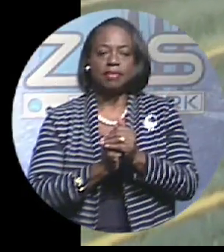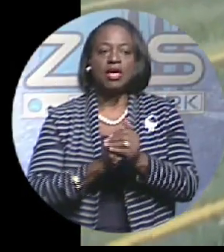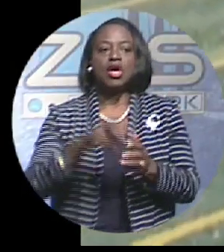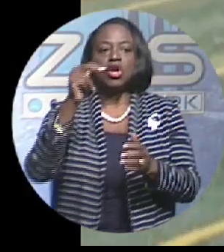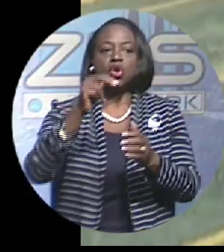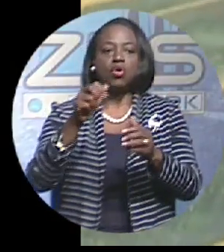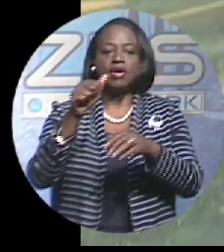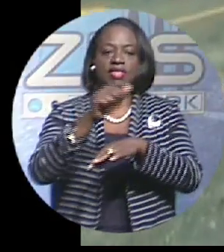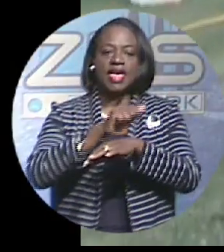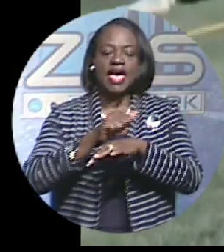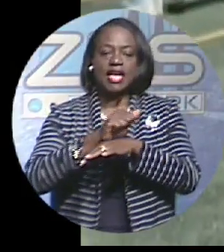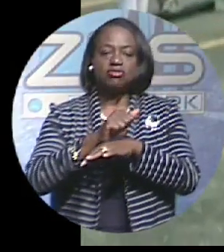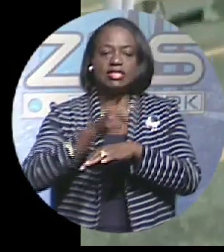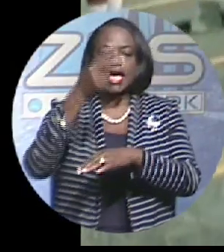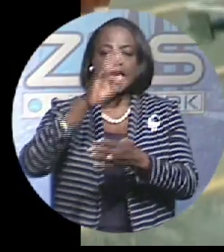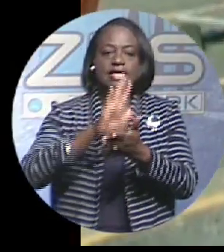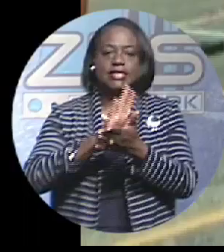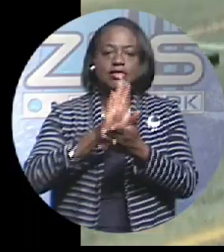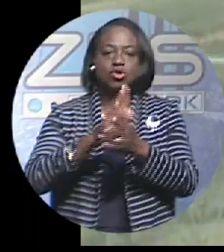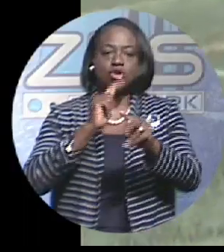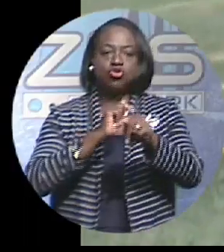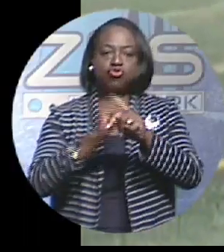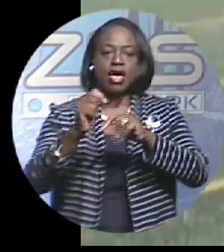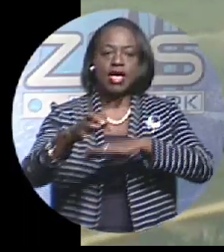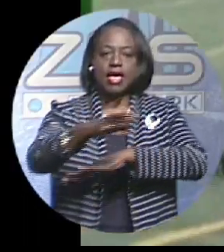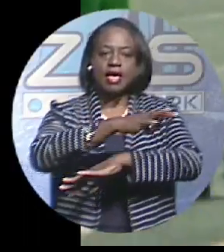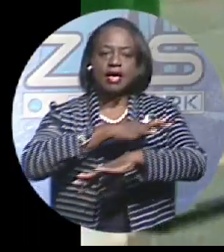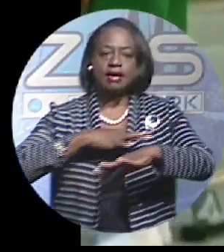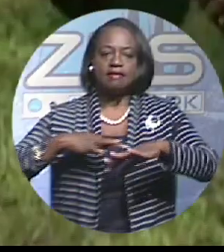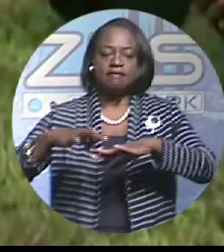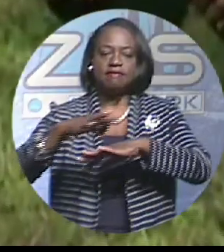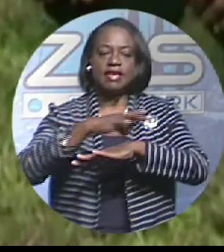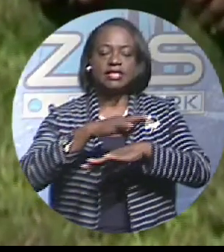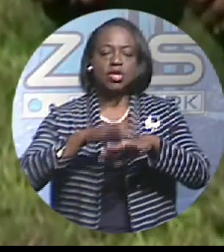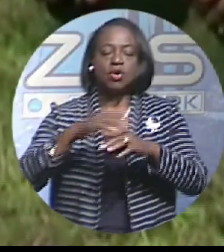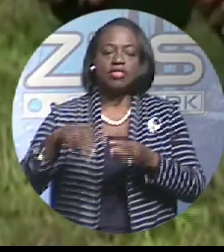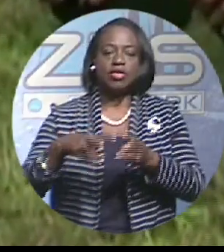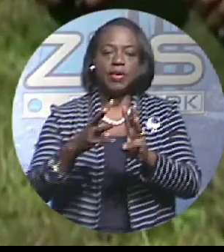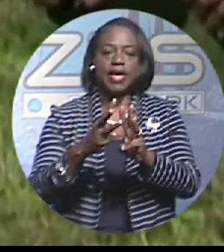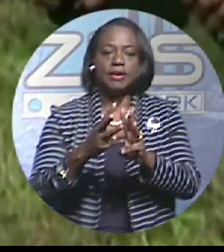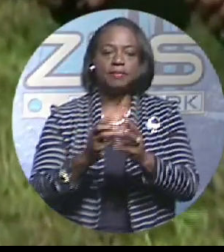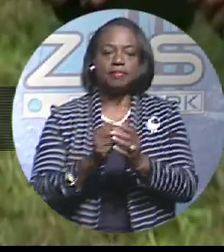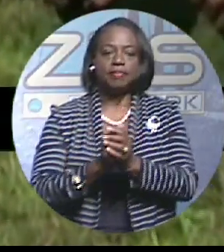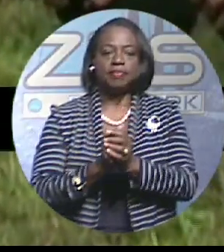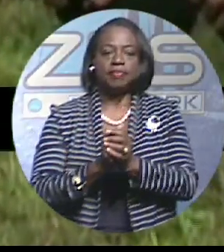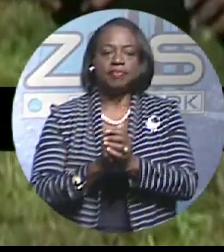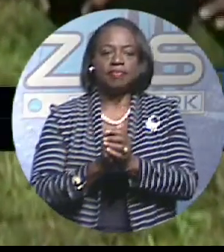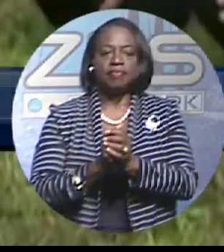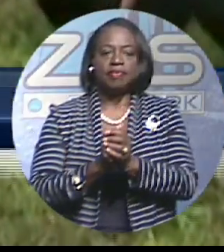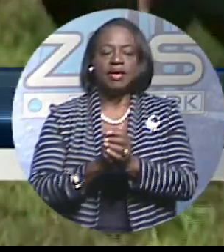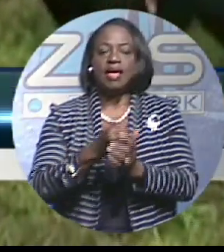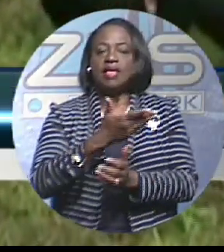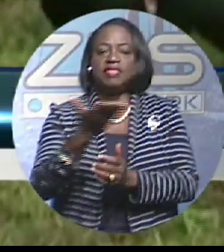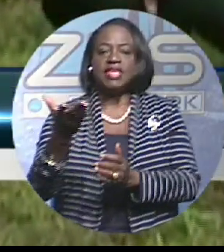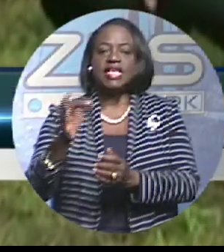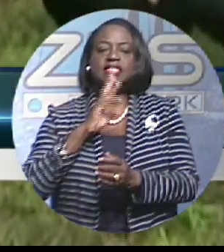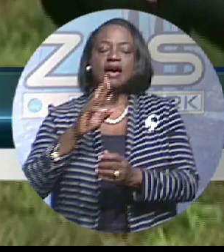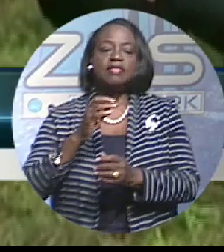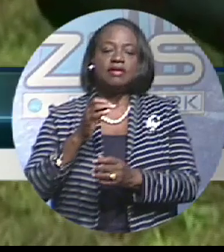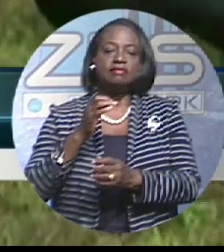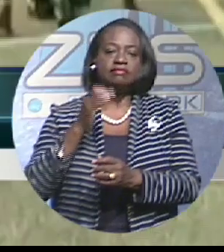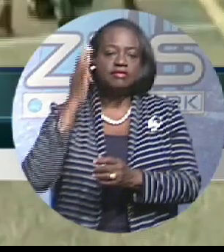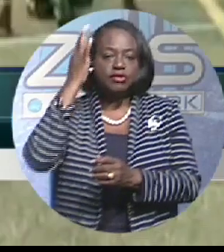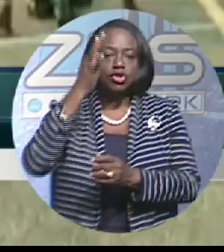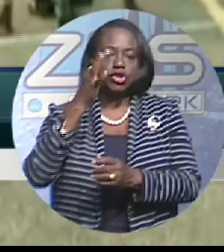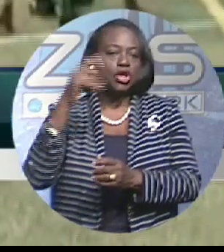Field Championships is underway. Our Julian Gibson is in the big yard covering the competition. Jared, these are the faces for the future Golden